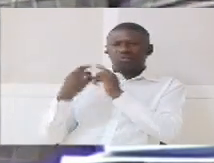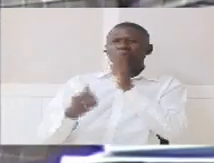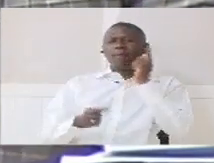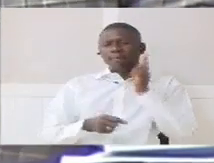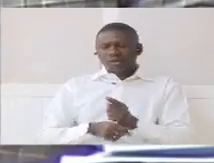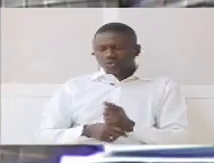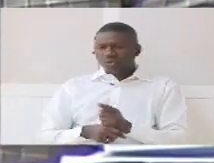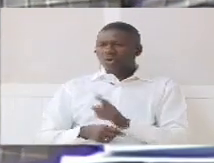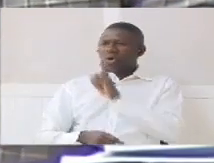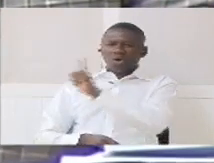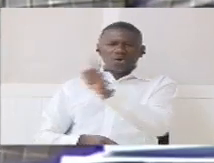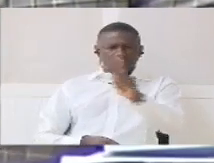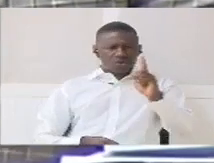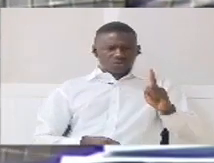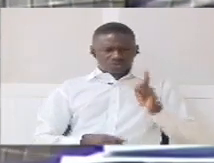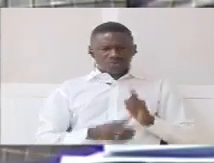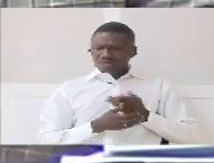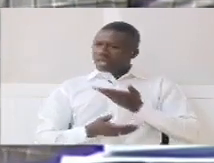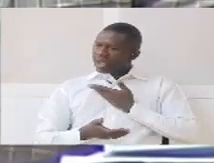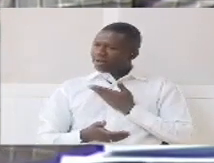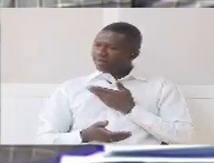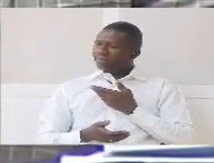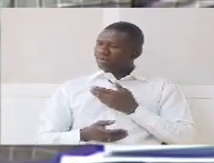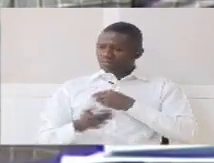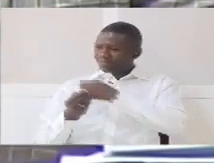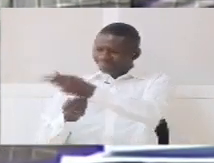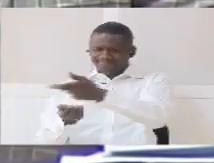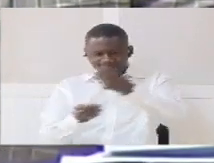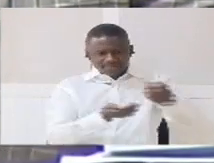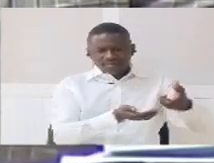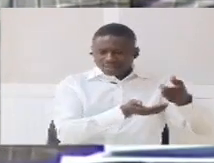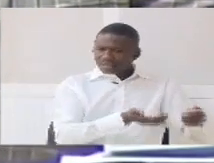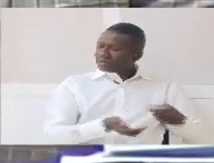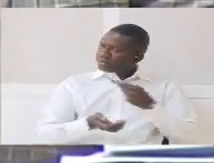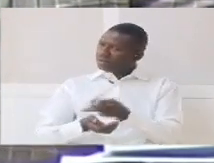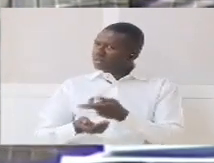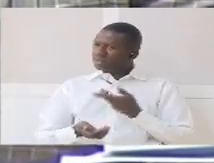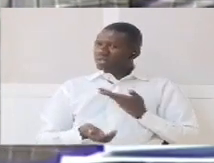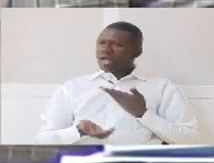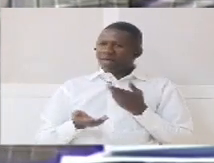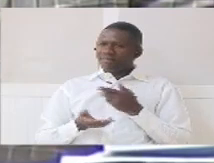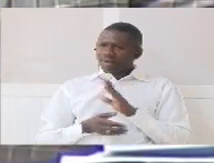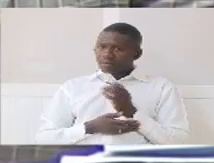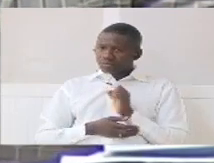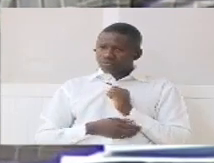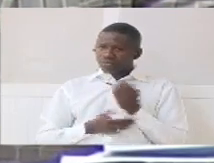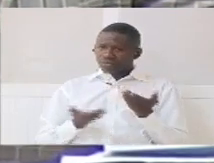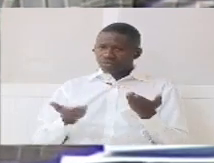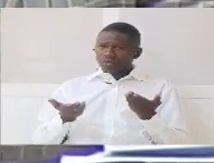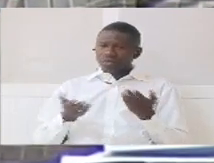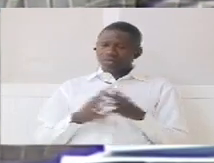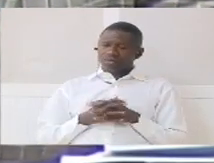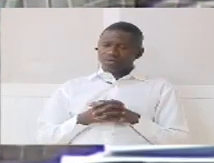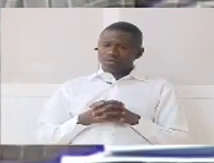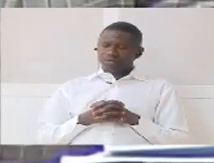necessities? Kasojing ibukajeko kumwo kumbije ibenyanta wokulu sotolale kwela nyantole nyanta